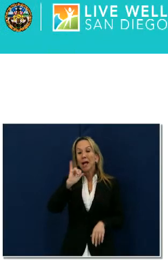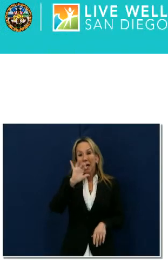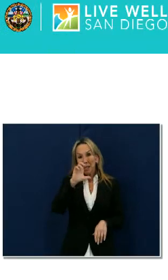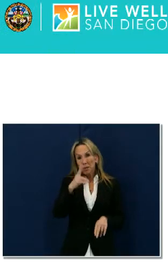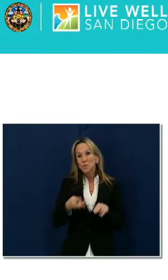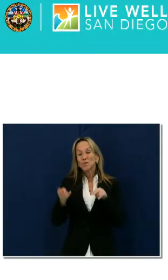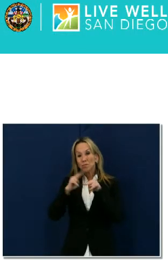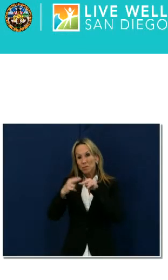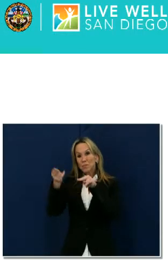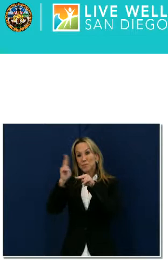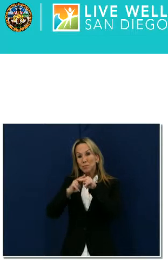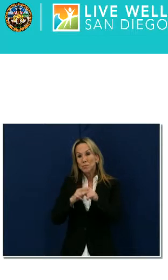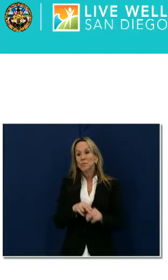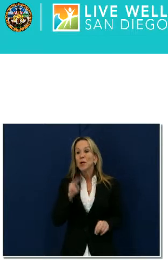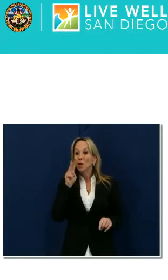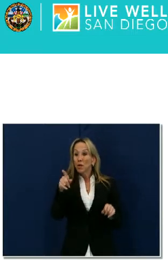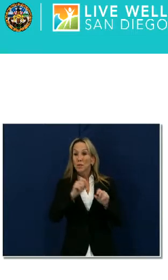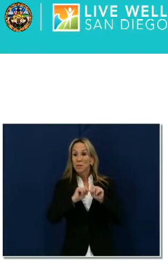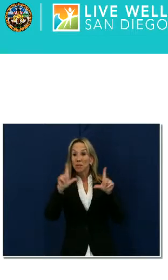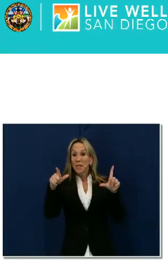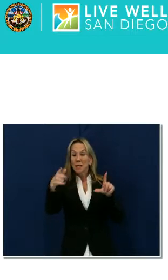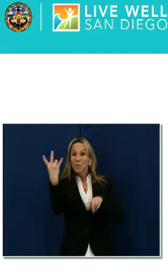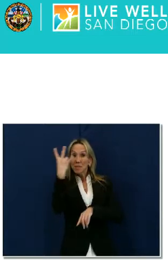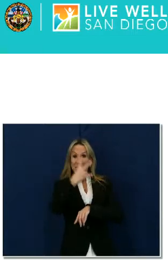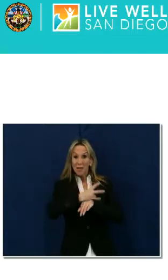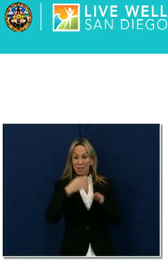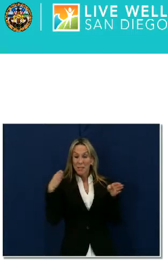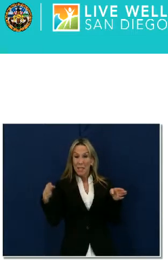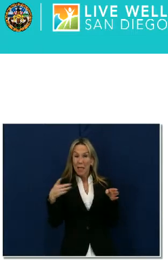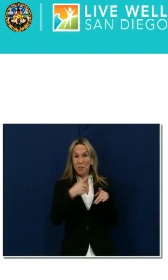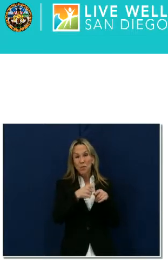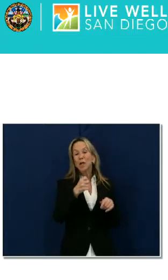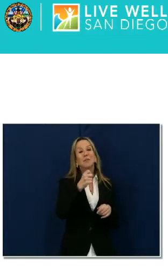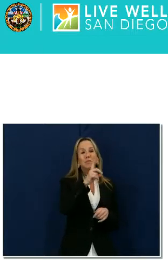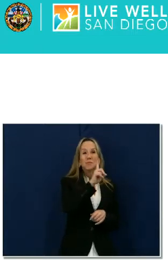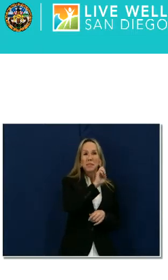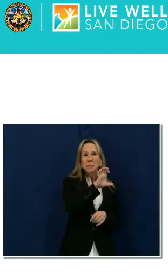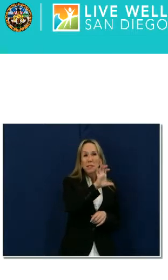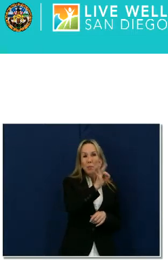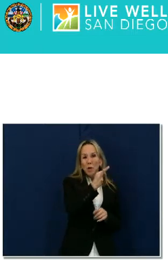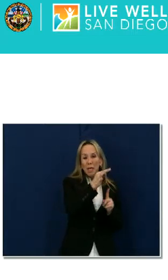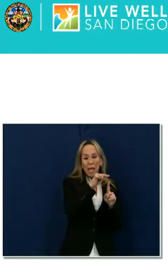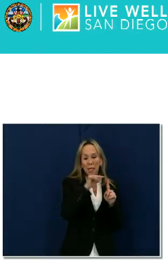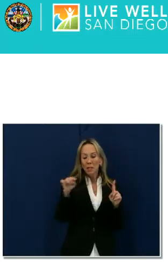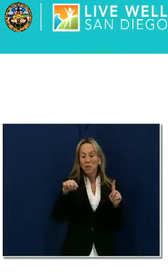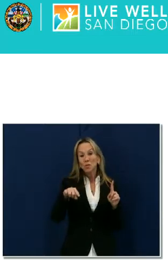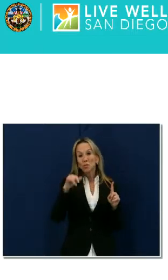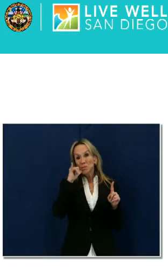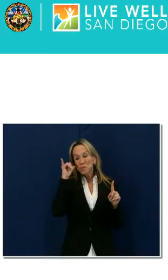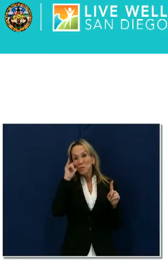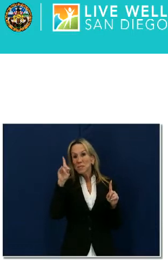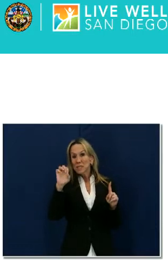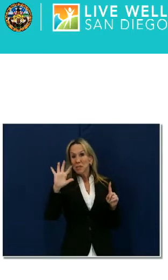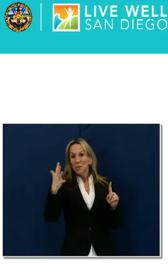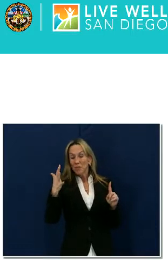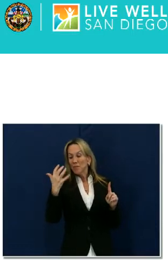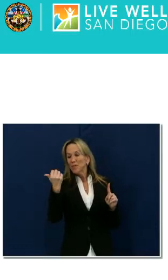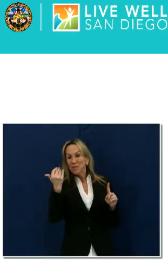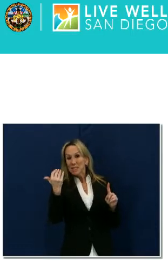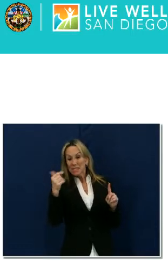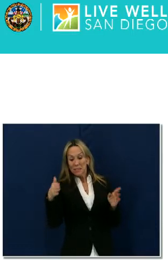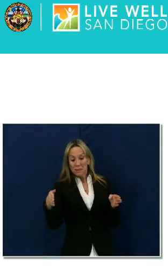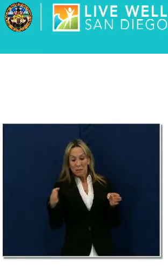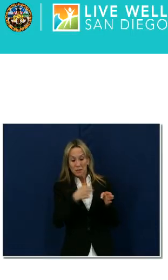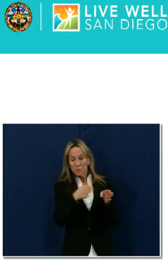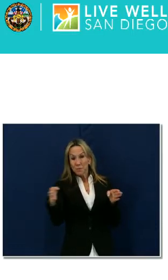slide, for the 7-day period from 12/9 to 12/15, comparing that 7-day period with